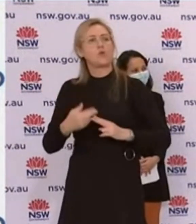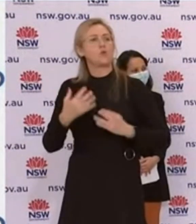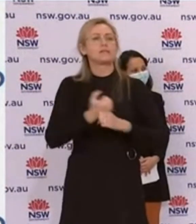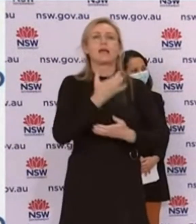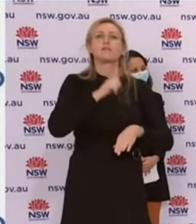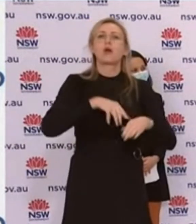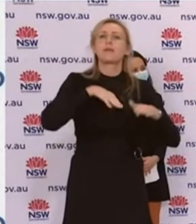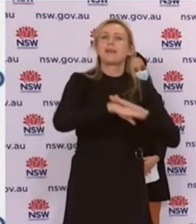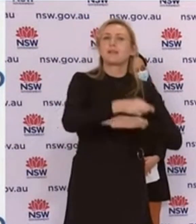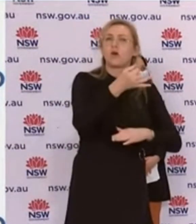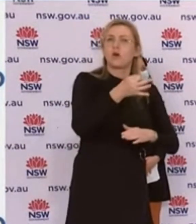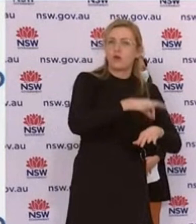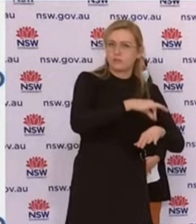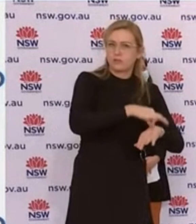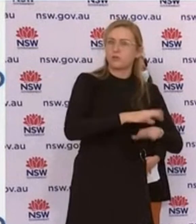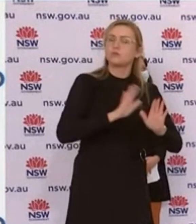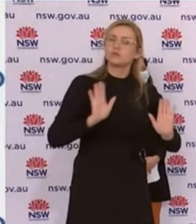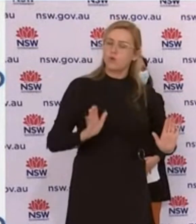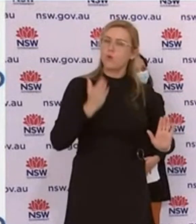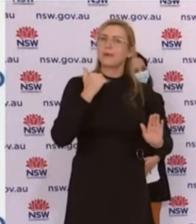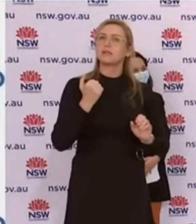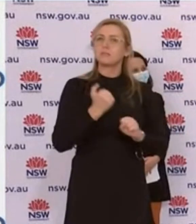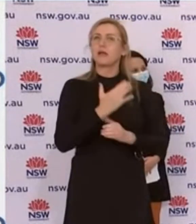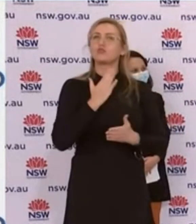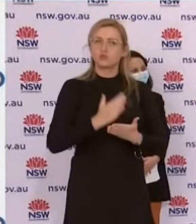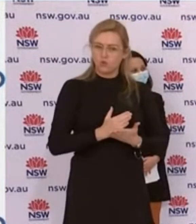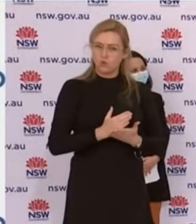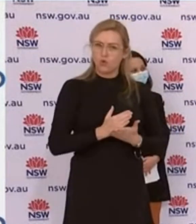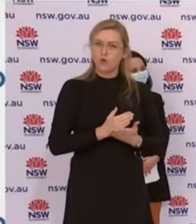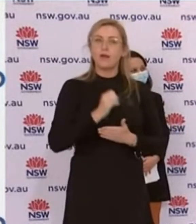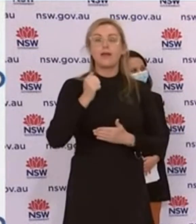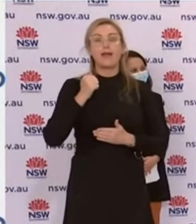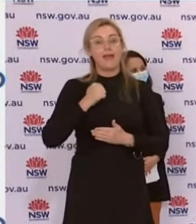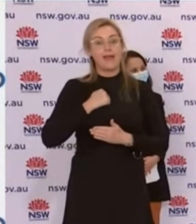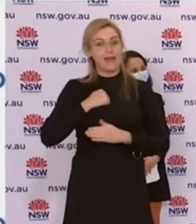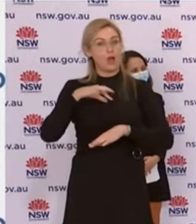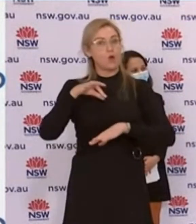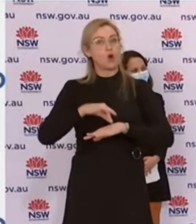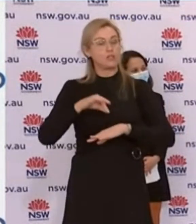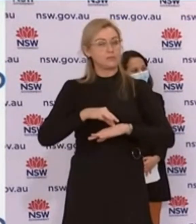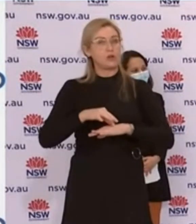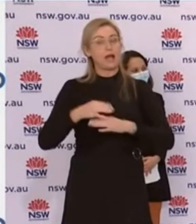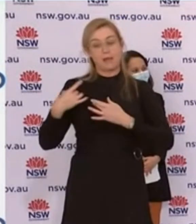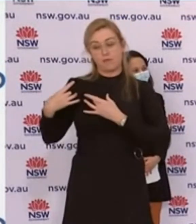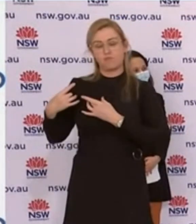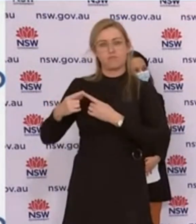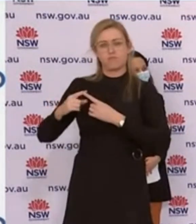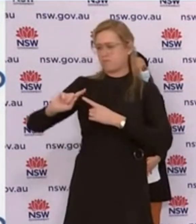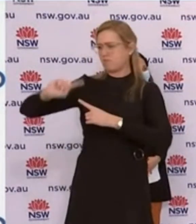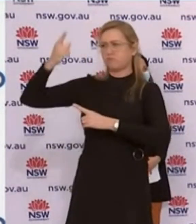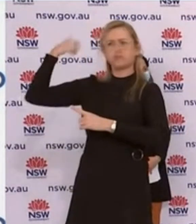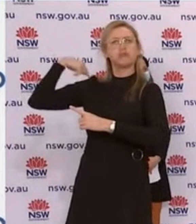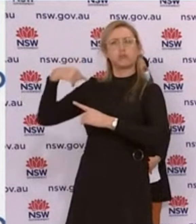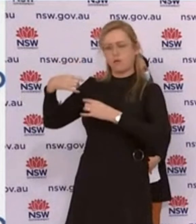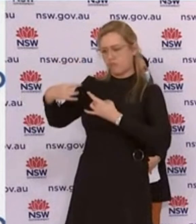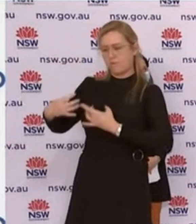ask everybody, firstly, to feel assured that our system has been practicing is the wrong word, but preparing for